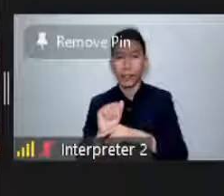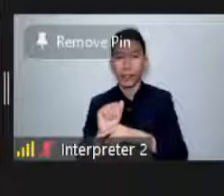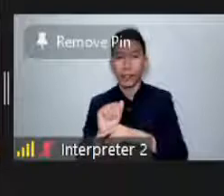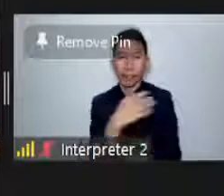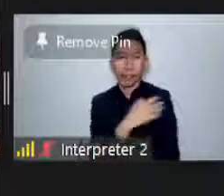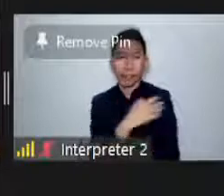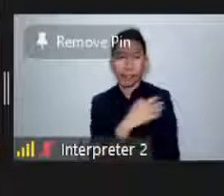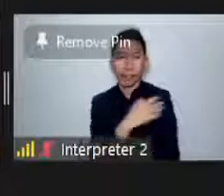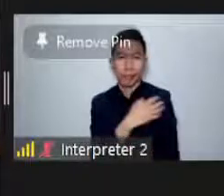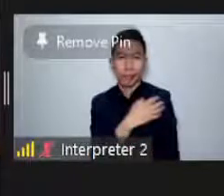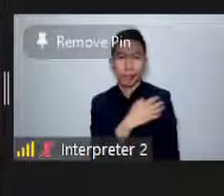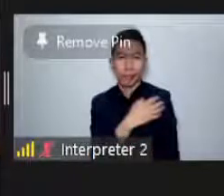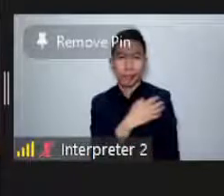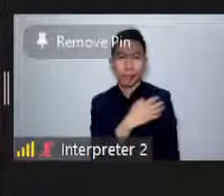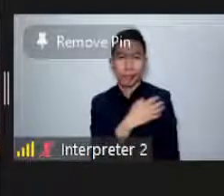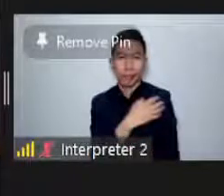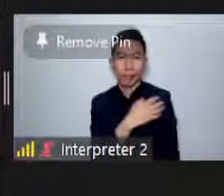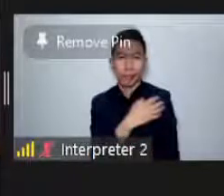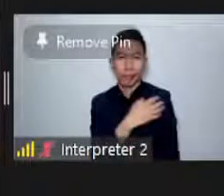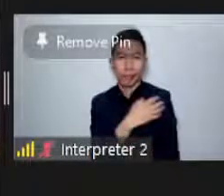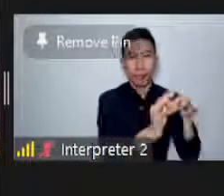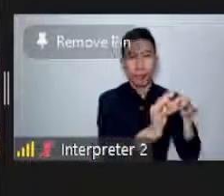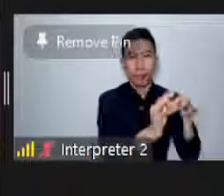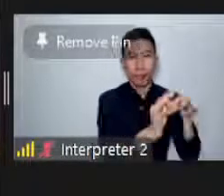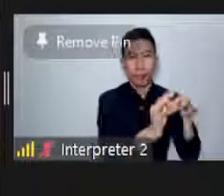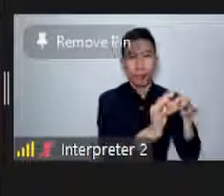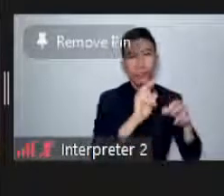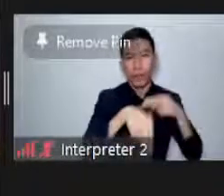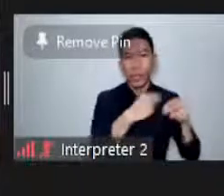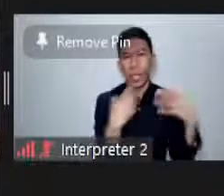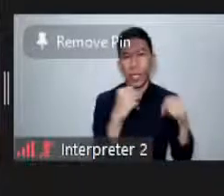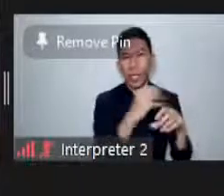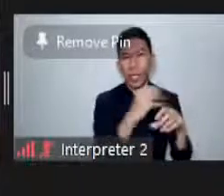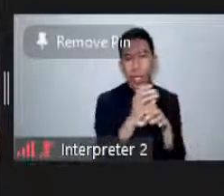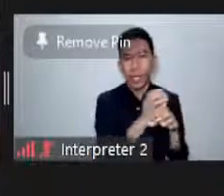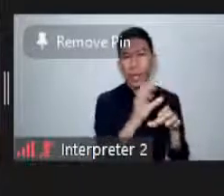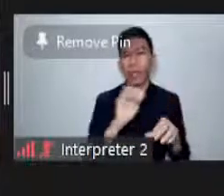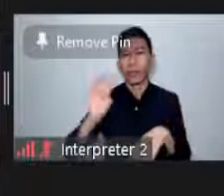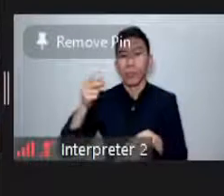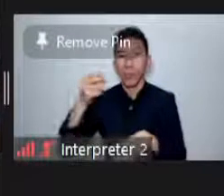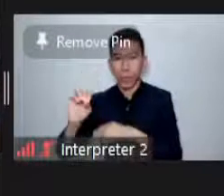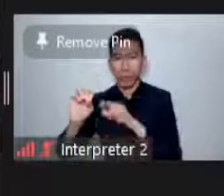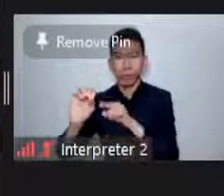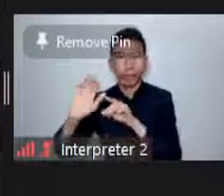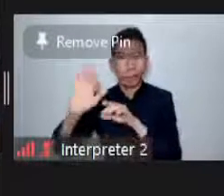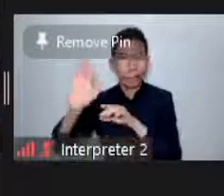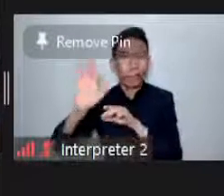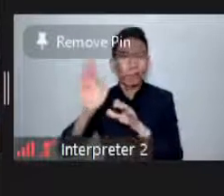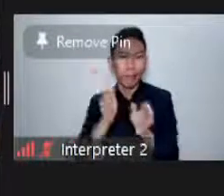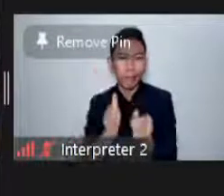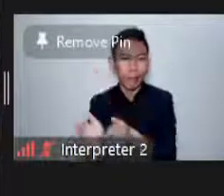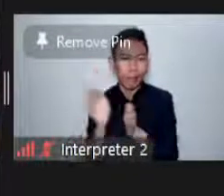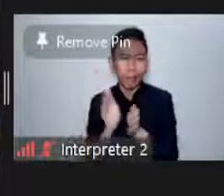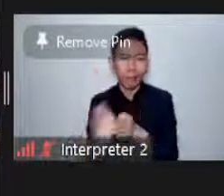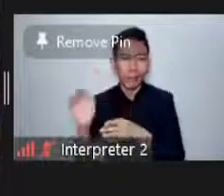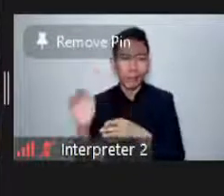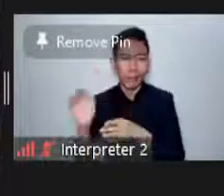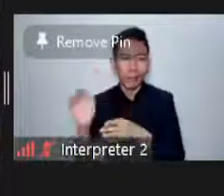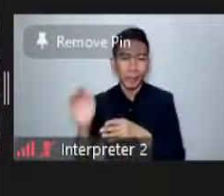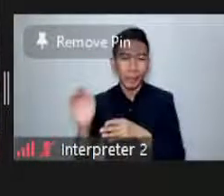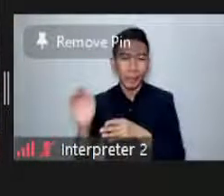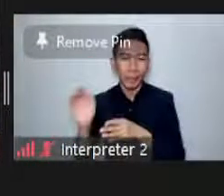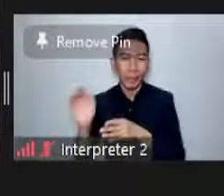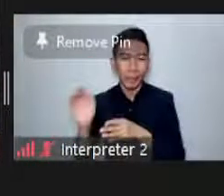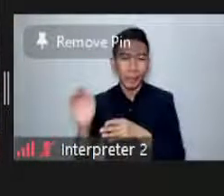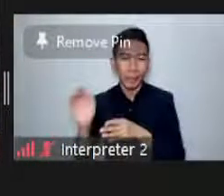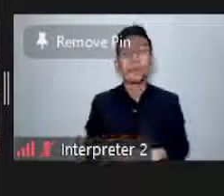Law and the World Health Organization's global strategies or initiatives. This is the how, or the portfolio of our